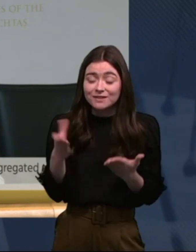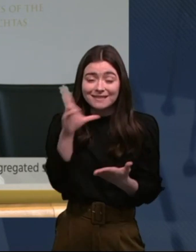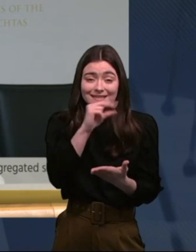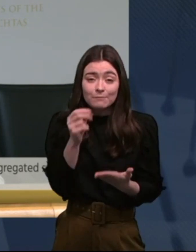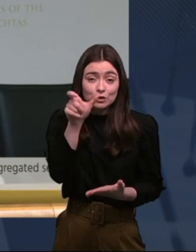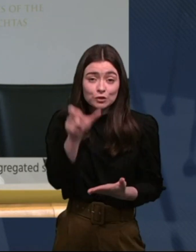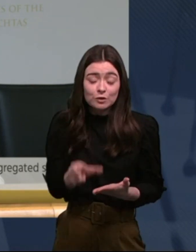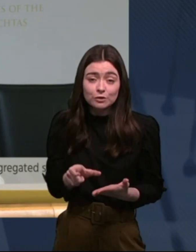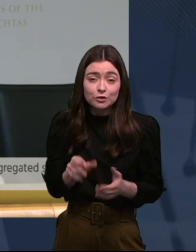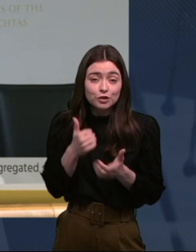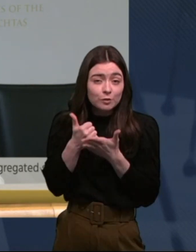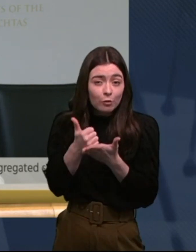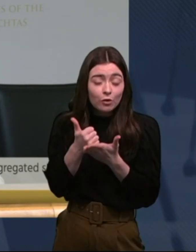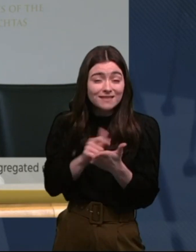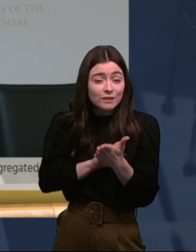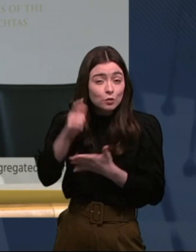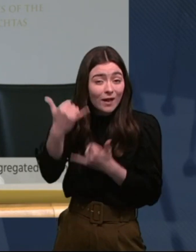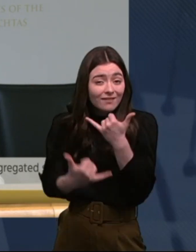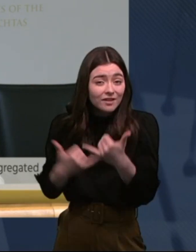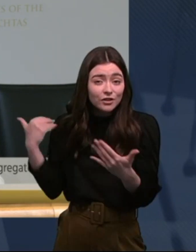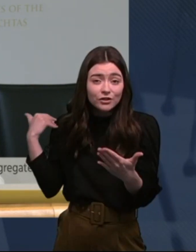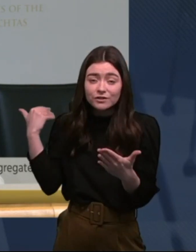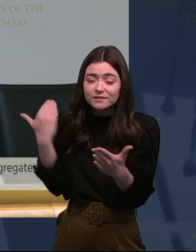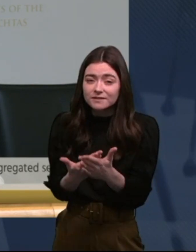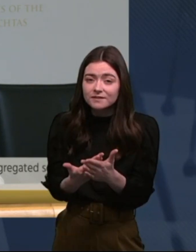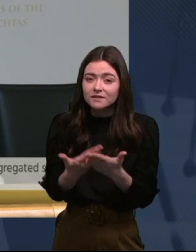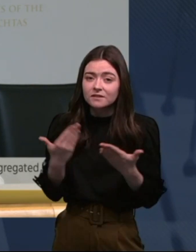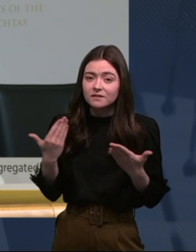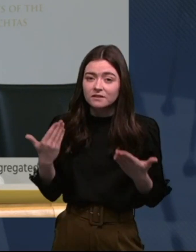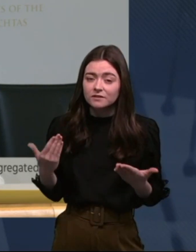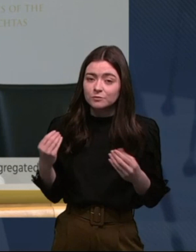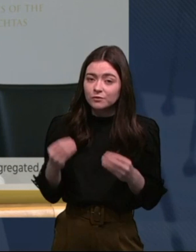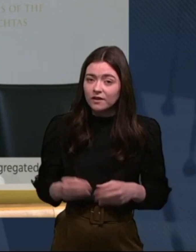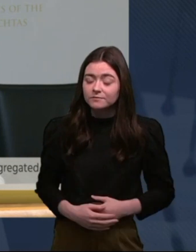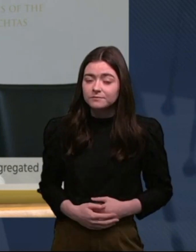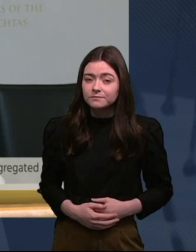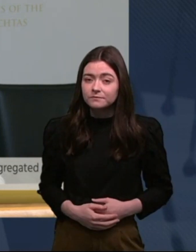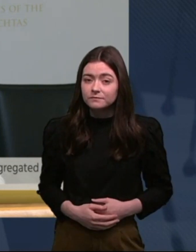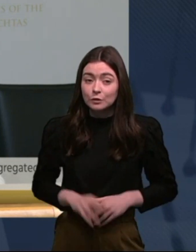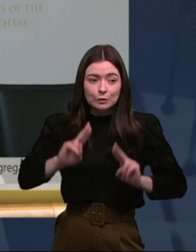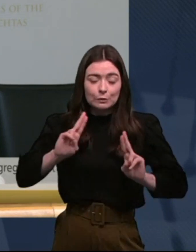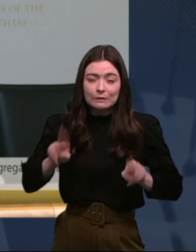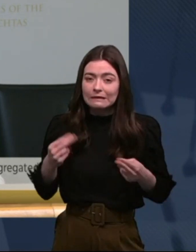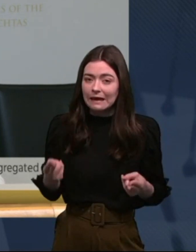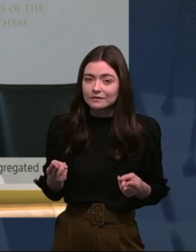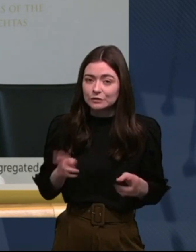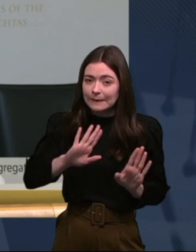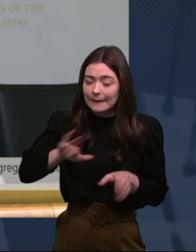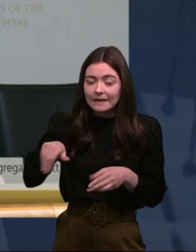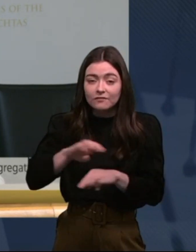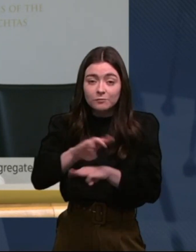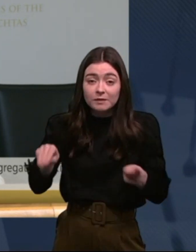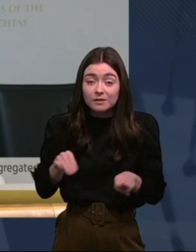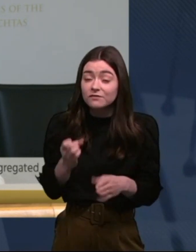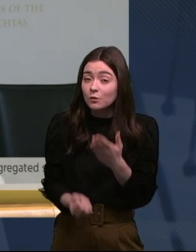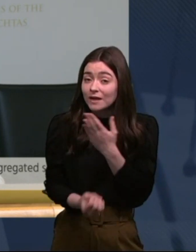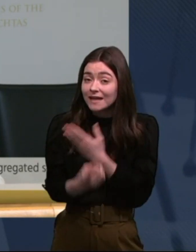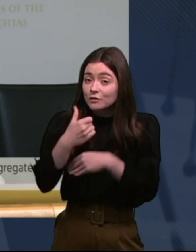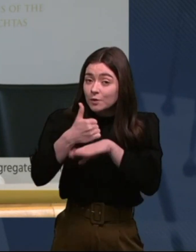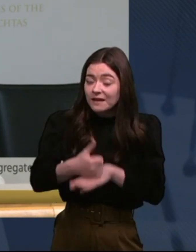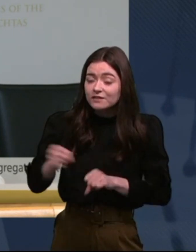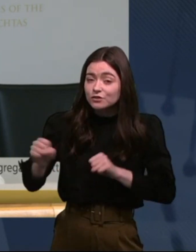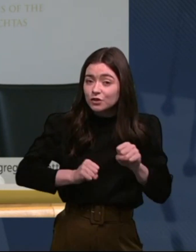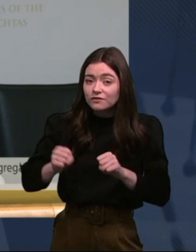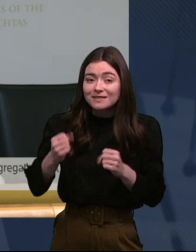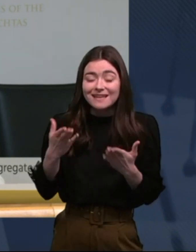somebody she supported, it's taken 12 years to move. We can't walk away from people, although we're an issue-based service, and